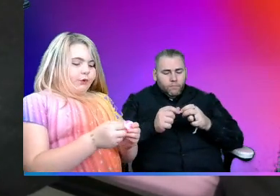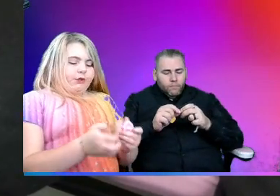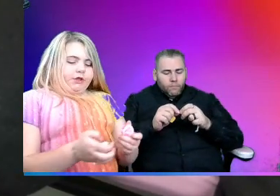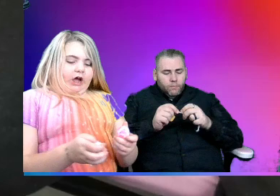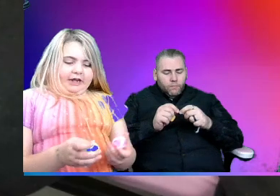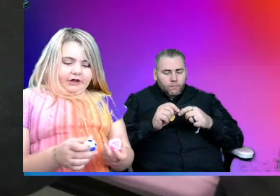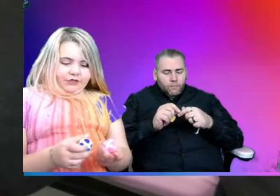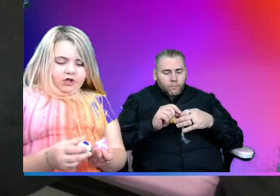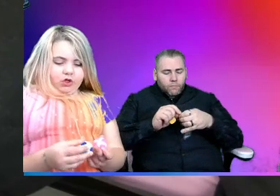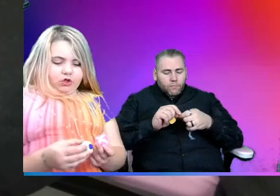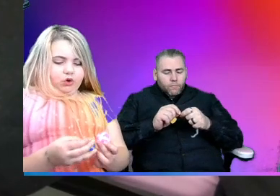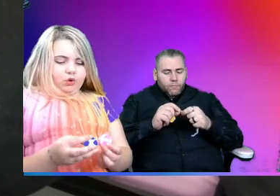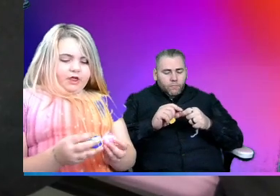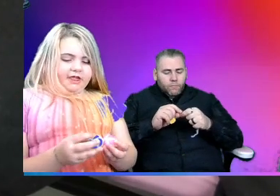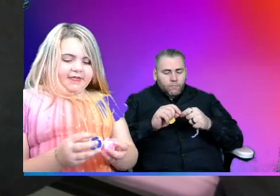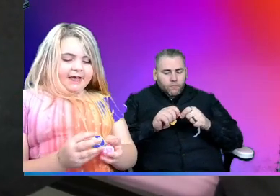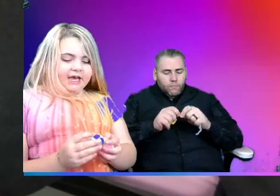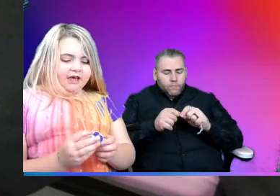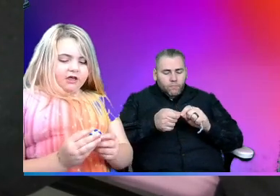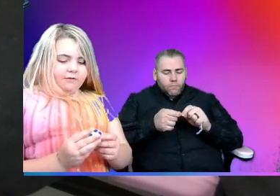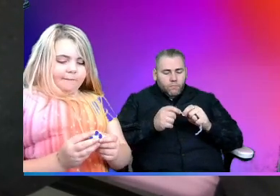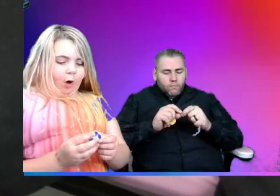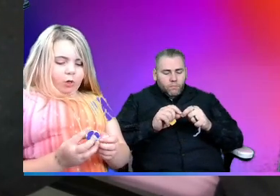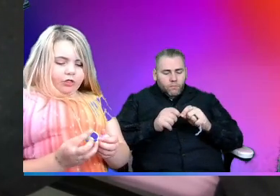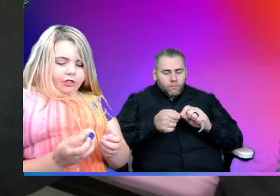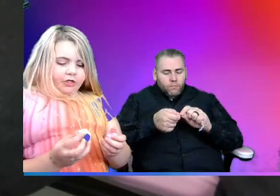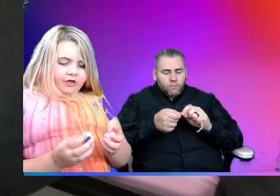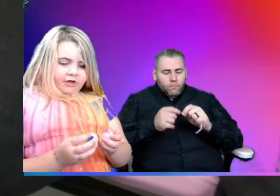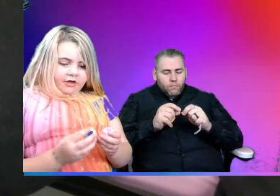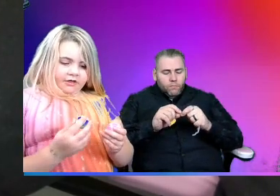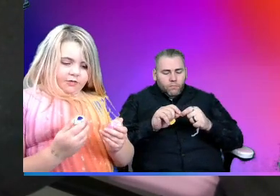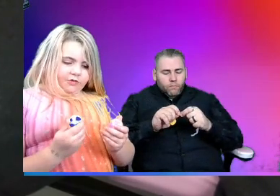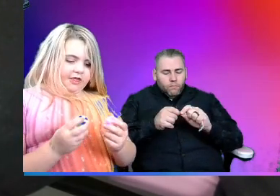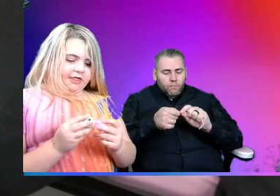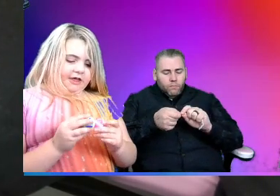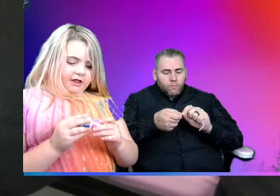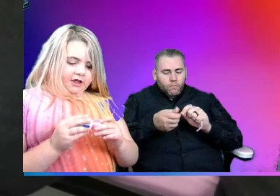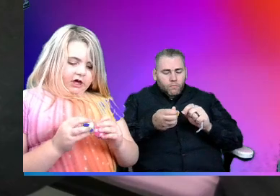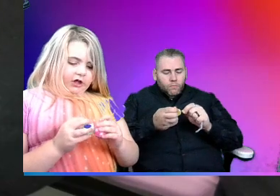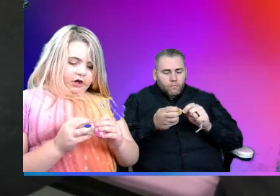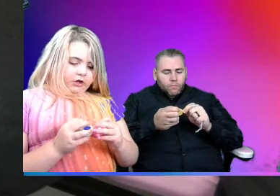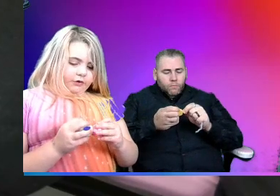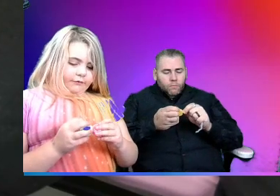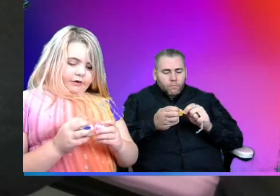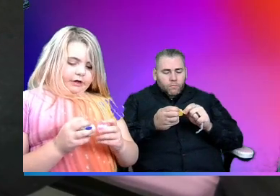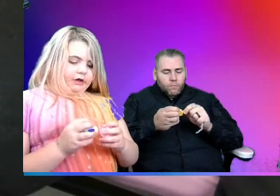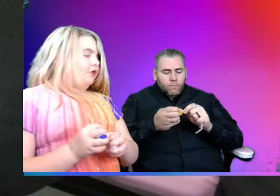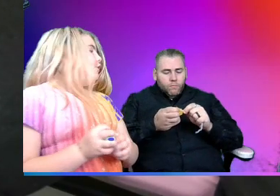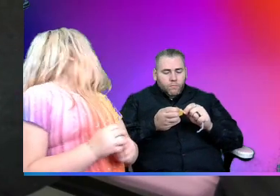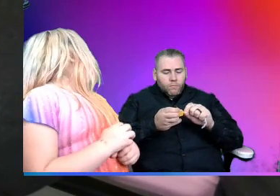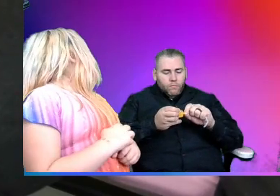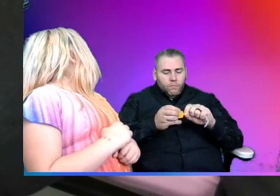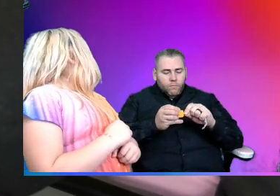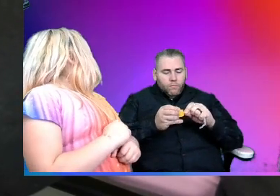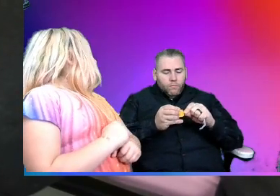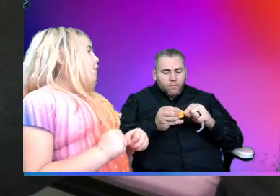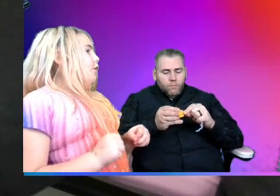So I have these two stickiest balls. They stick together. You really can do